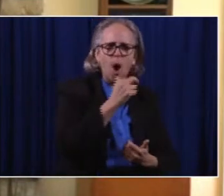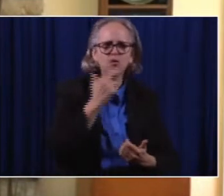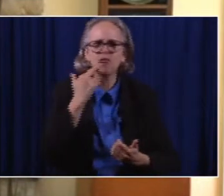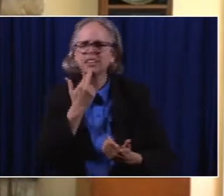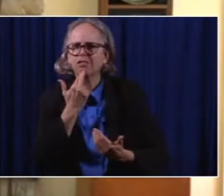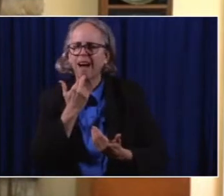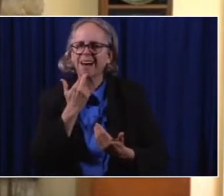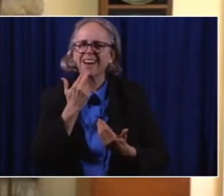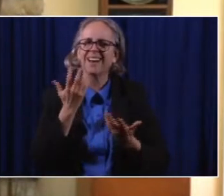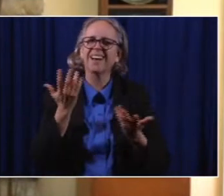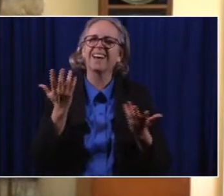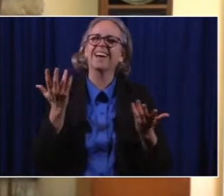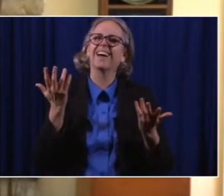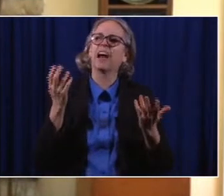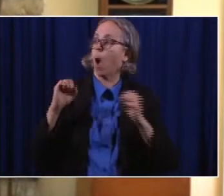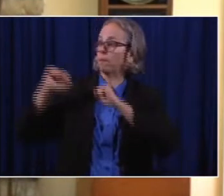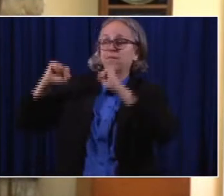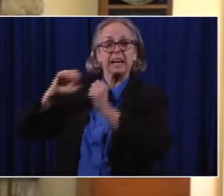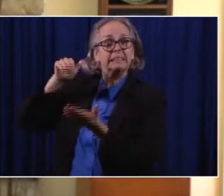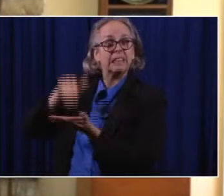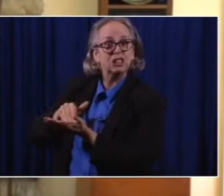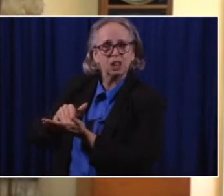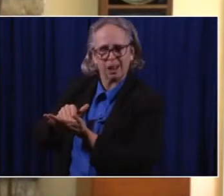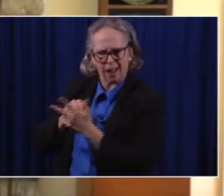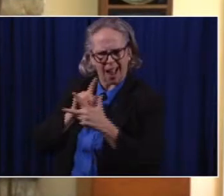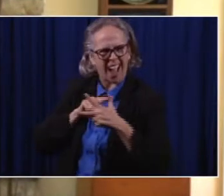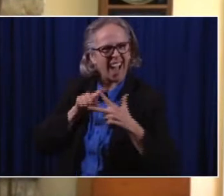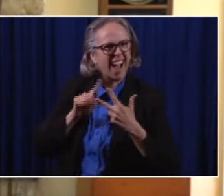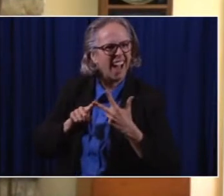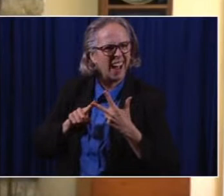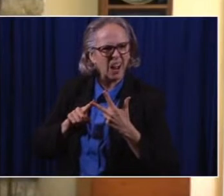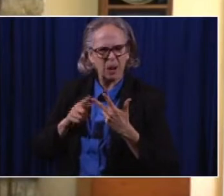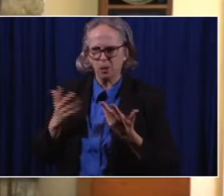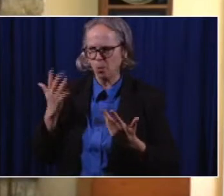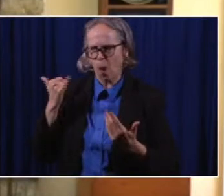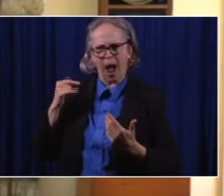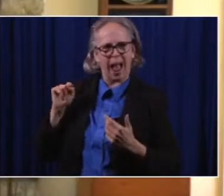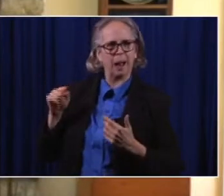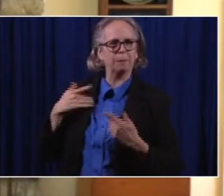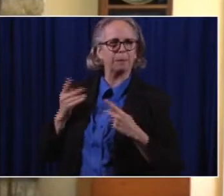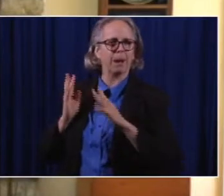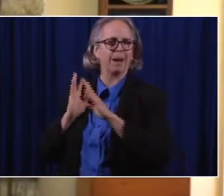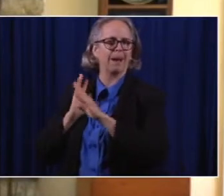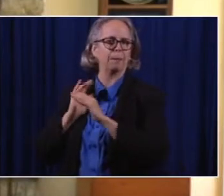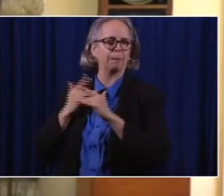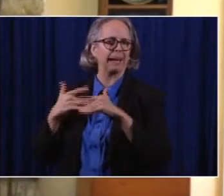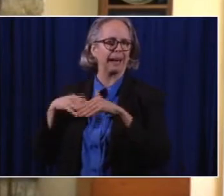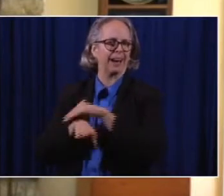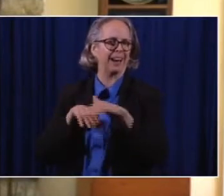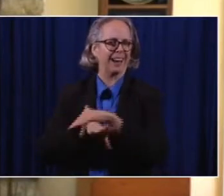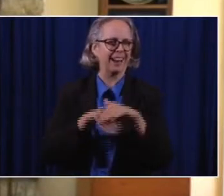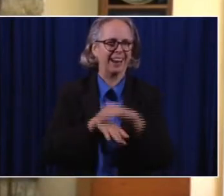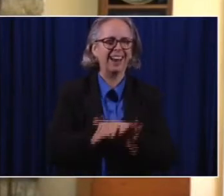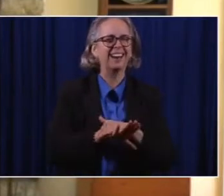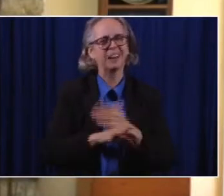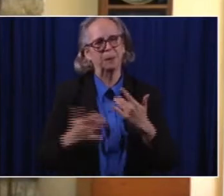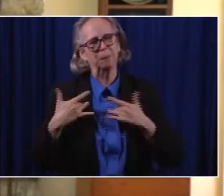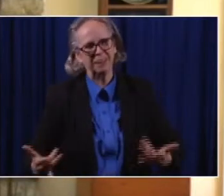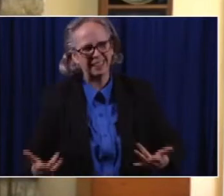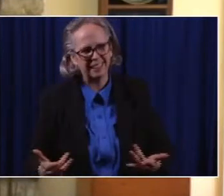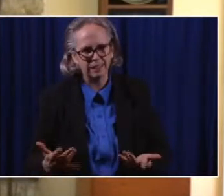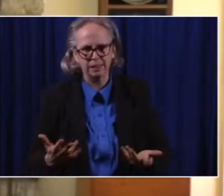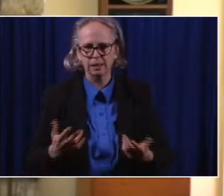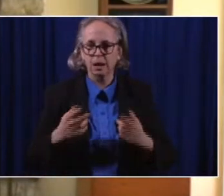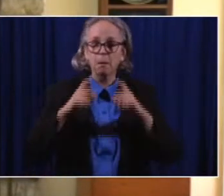fitness centers, is for a great deal of time, people are not wearing masks. We understand that. You can't eat and have a mask